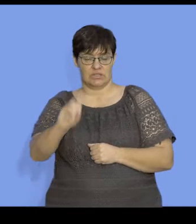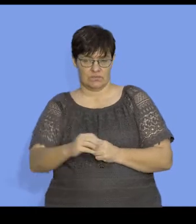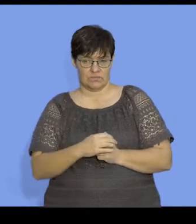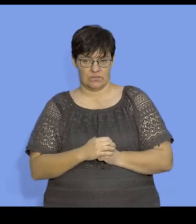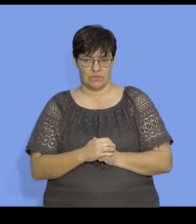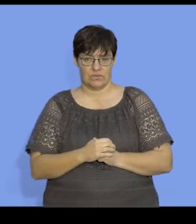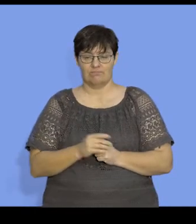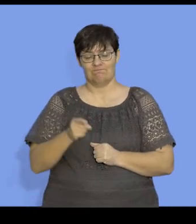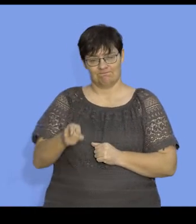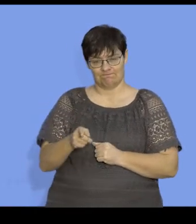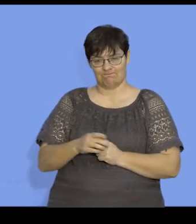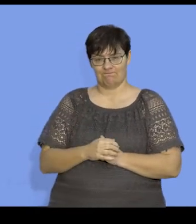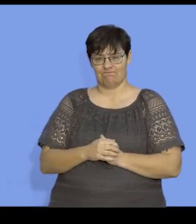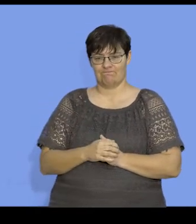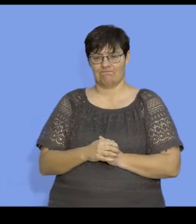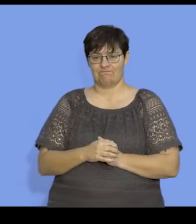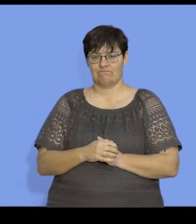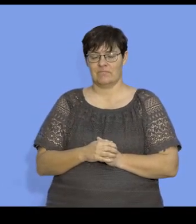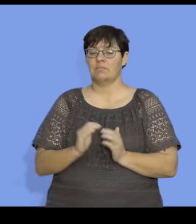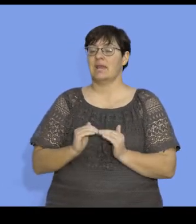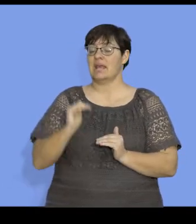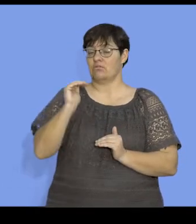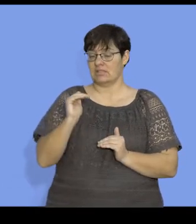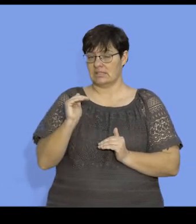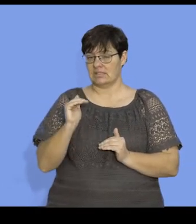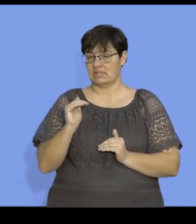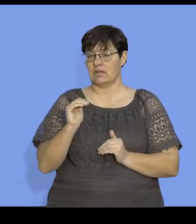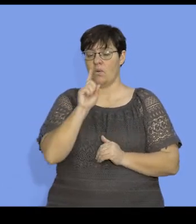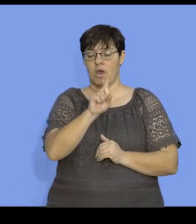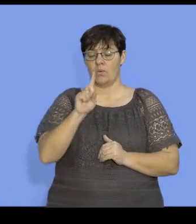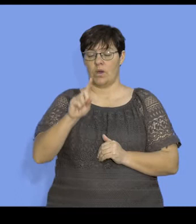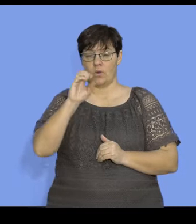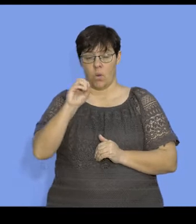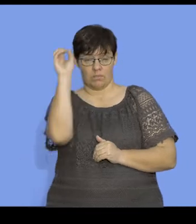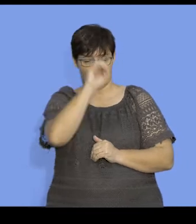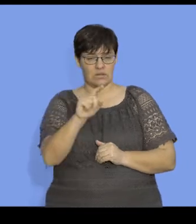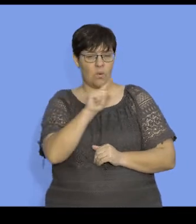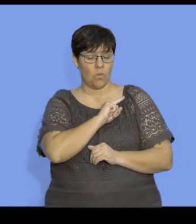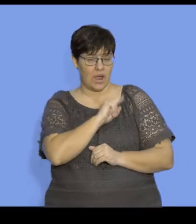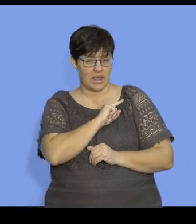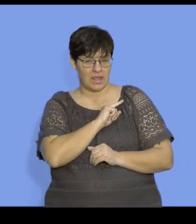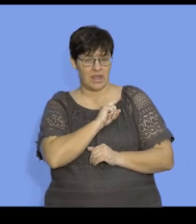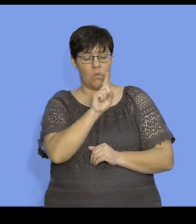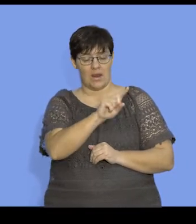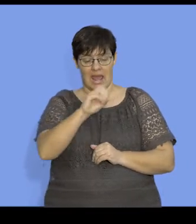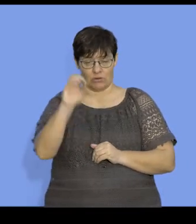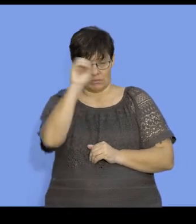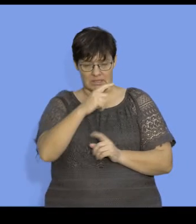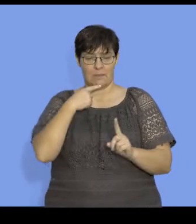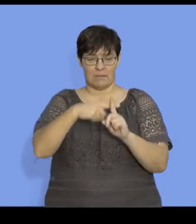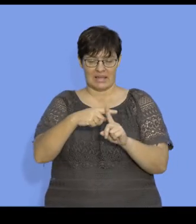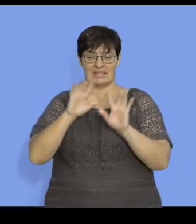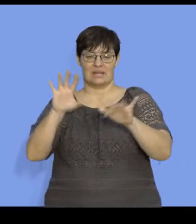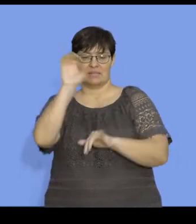3,520. There we go. So you're increasing it by 110%. Why? 100% plus the 10% increase,